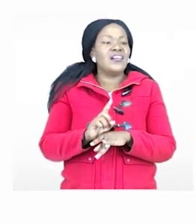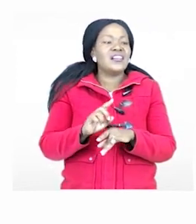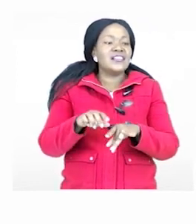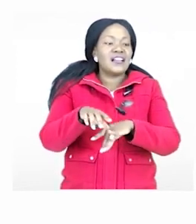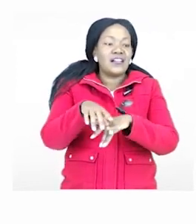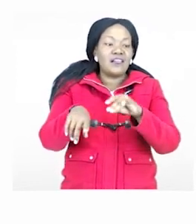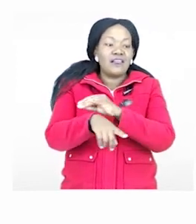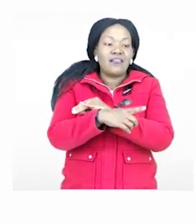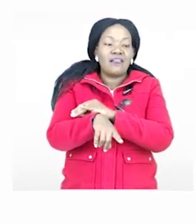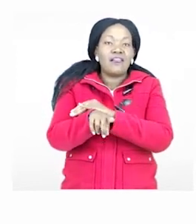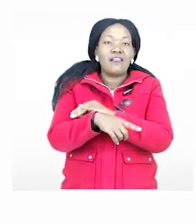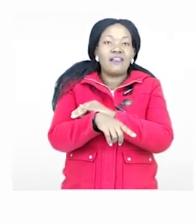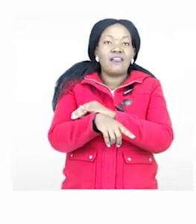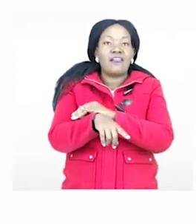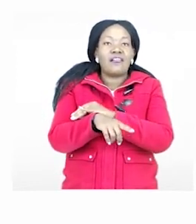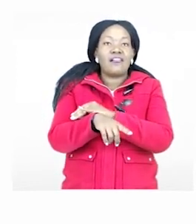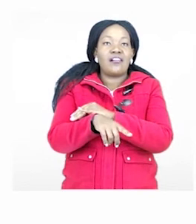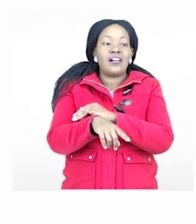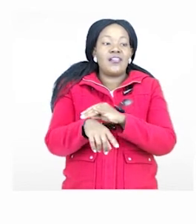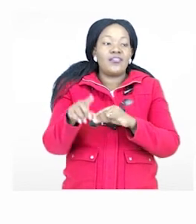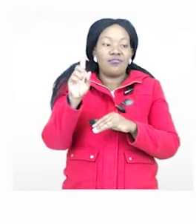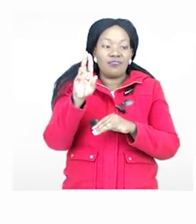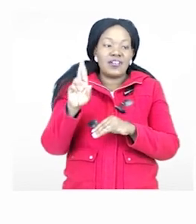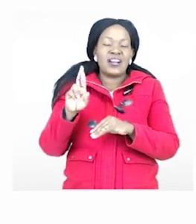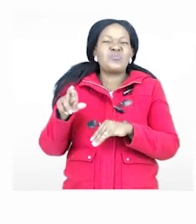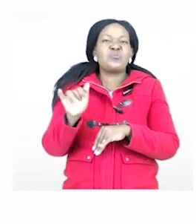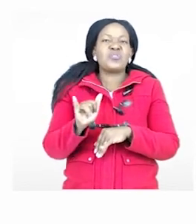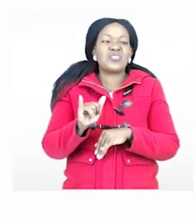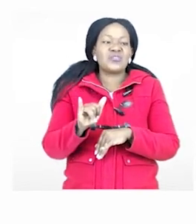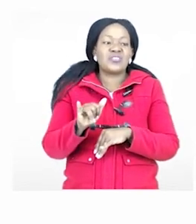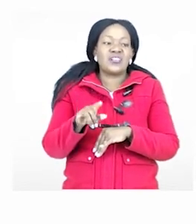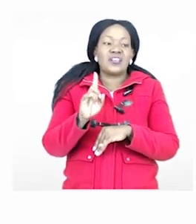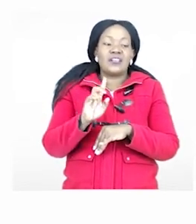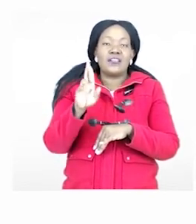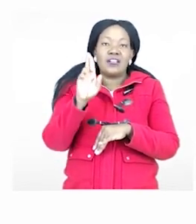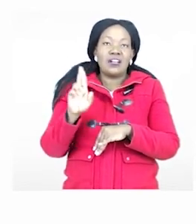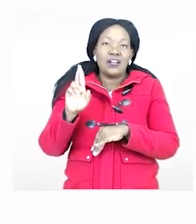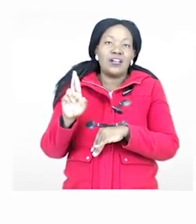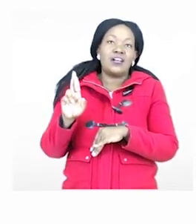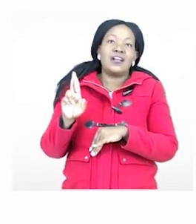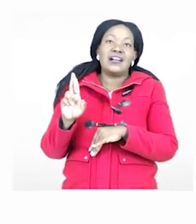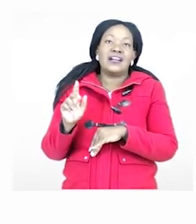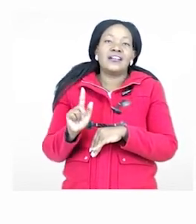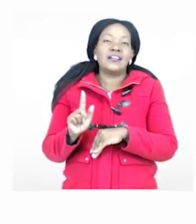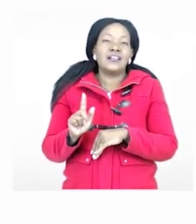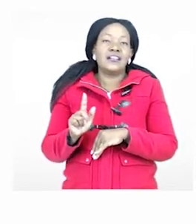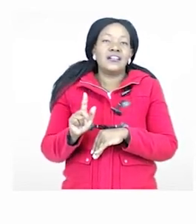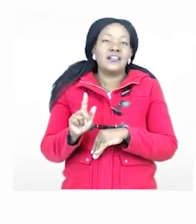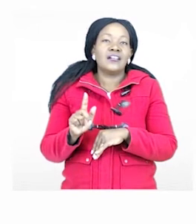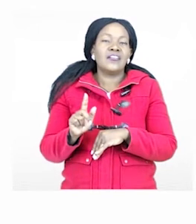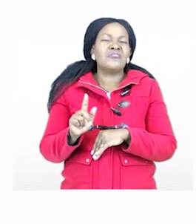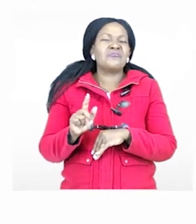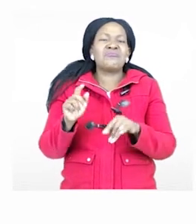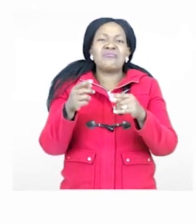On the right side of the elephant. Well, I would like to tell you but you have to figure that one out